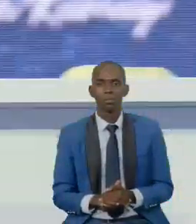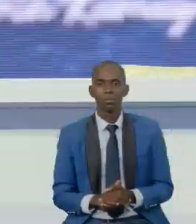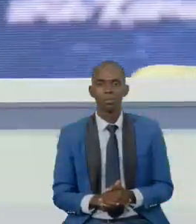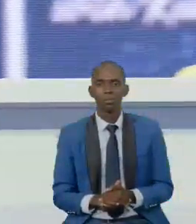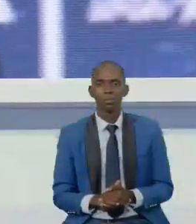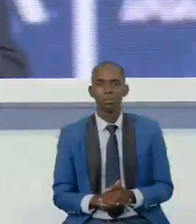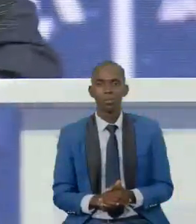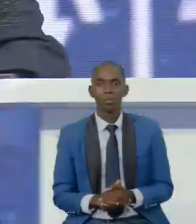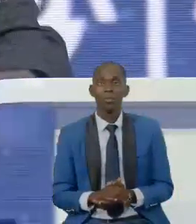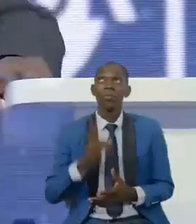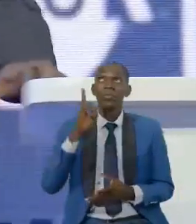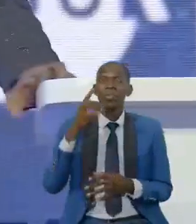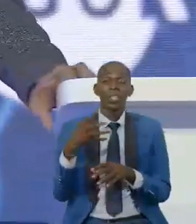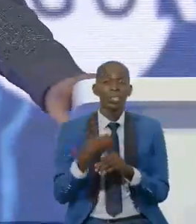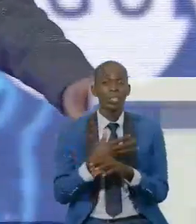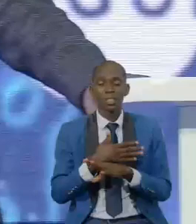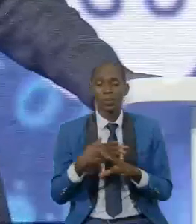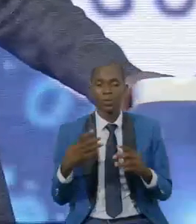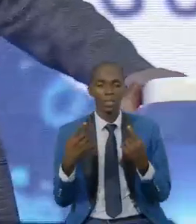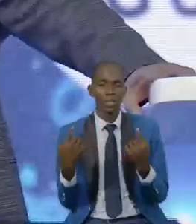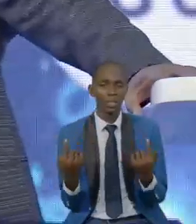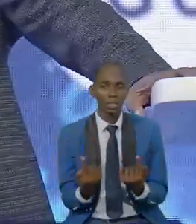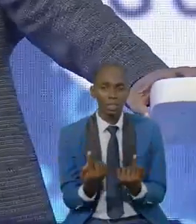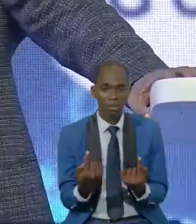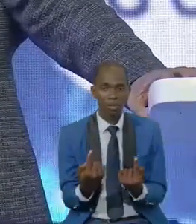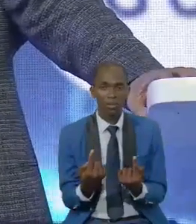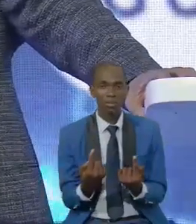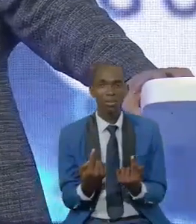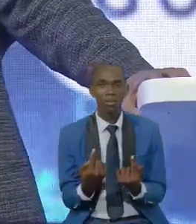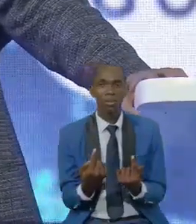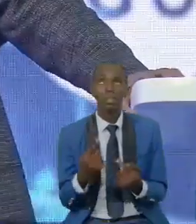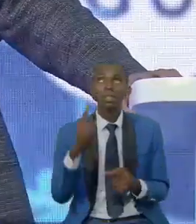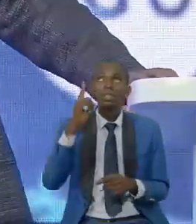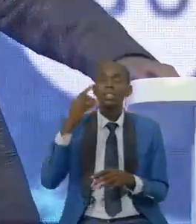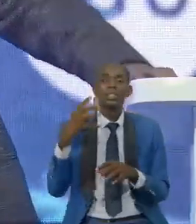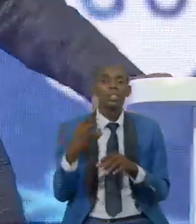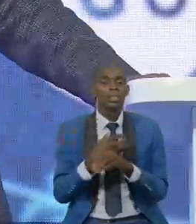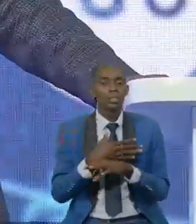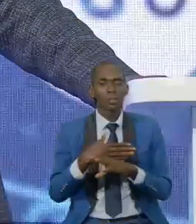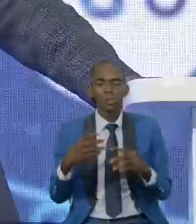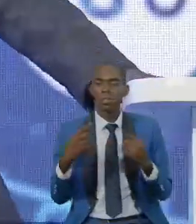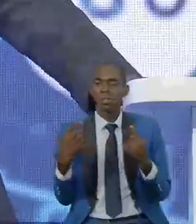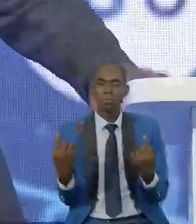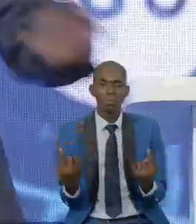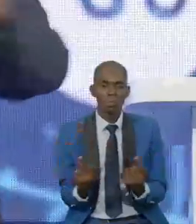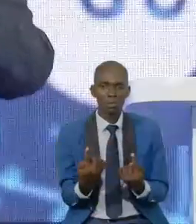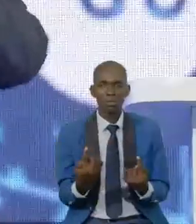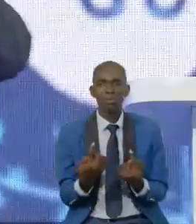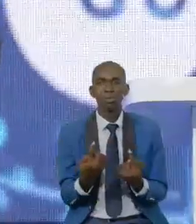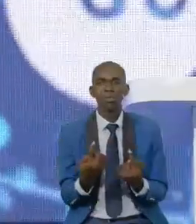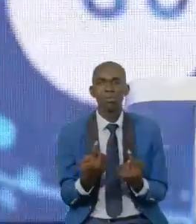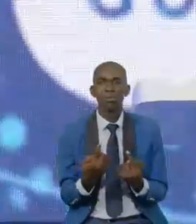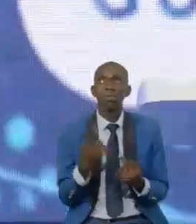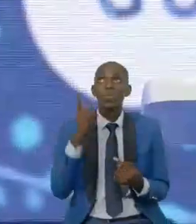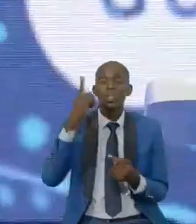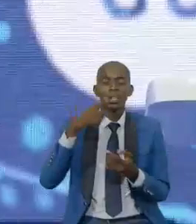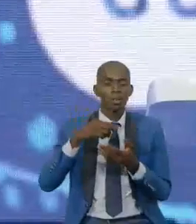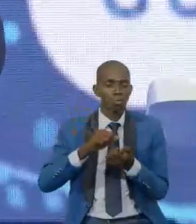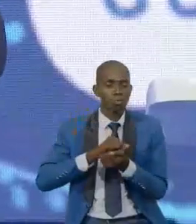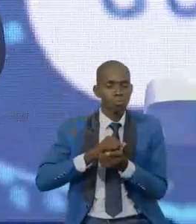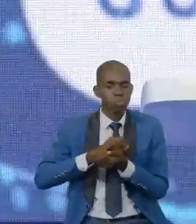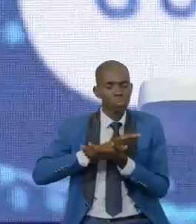It takes away iniquity. It takes away sin. He purges